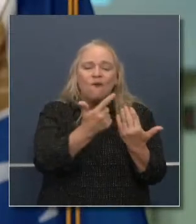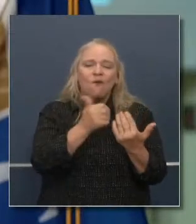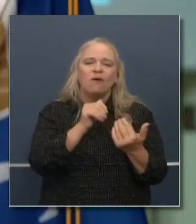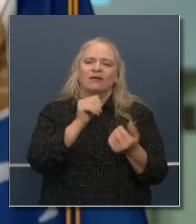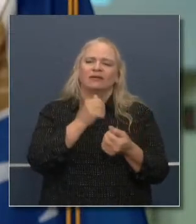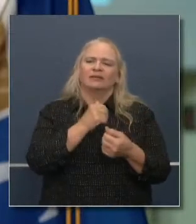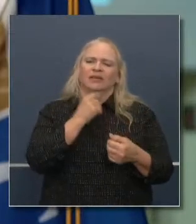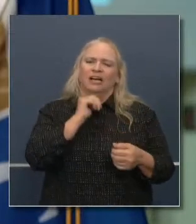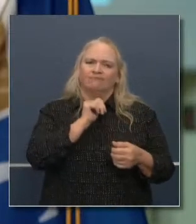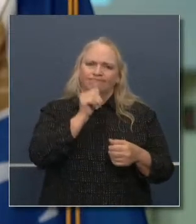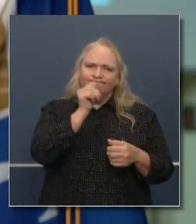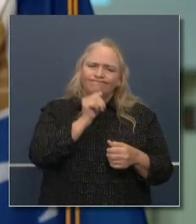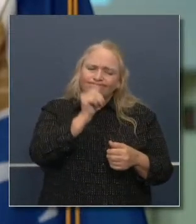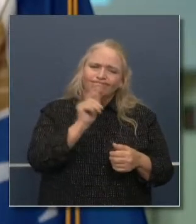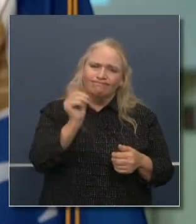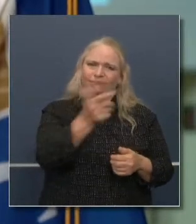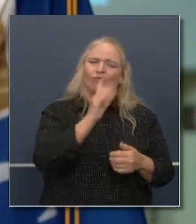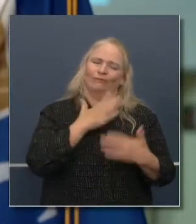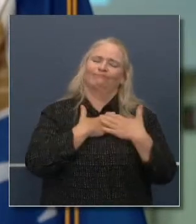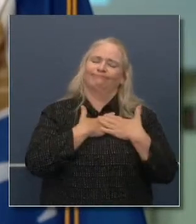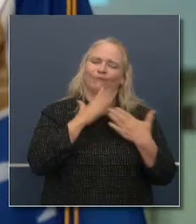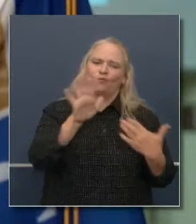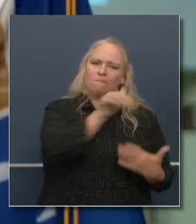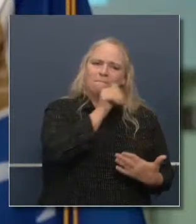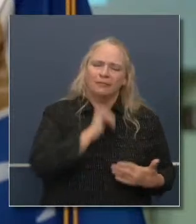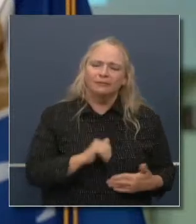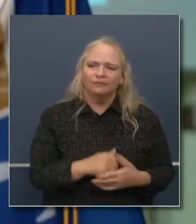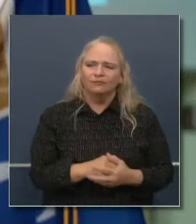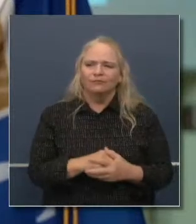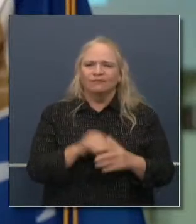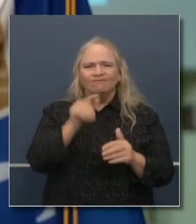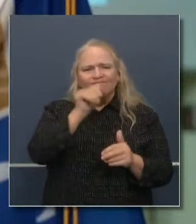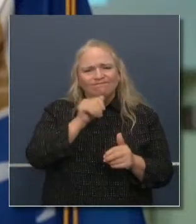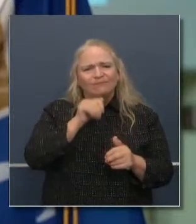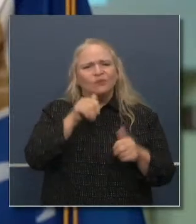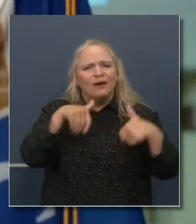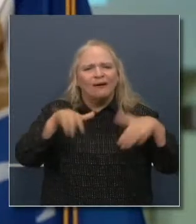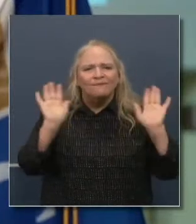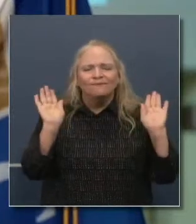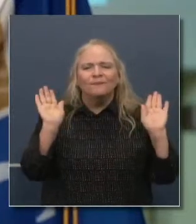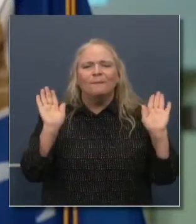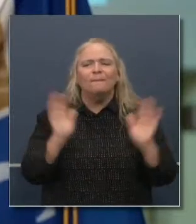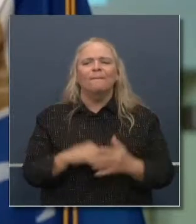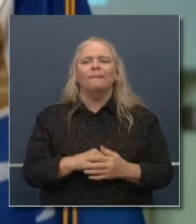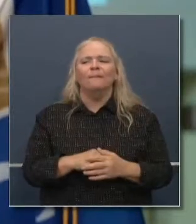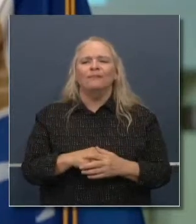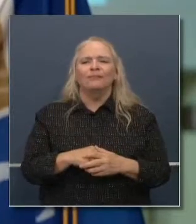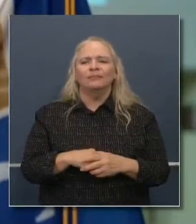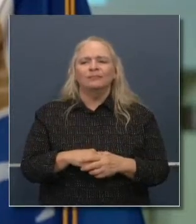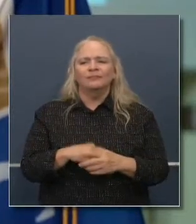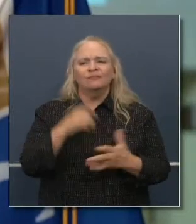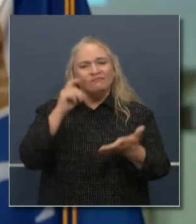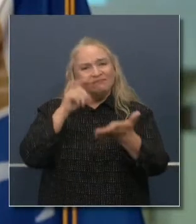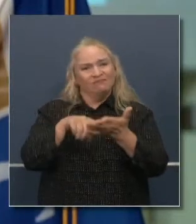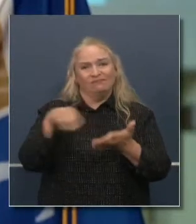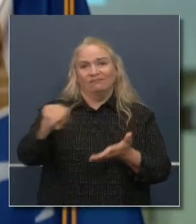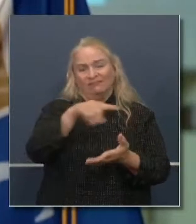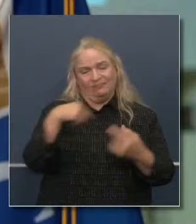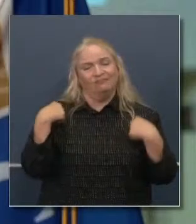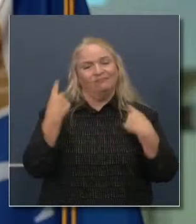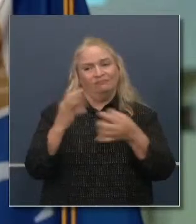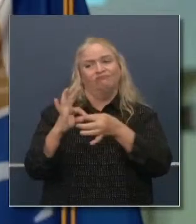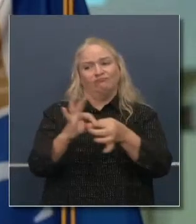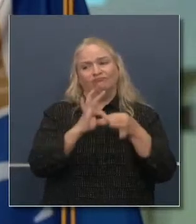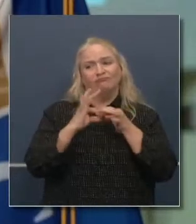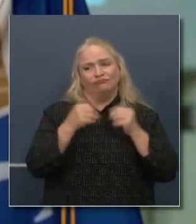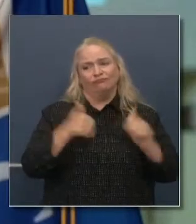perseverance, for your patience, for your recognition, but also our collective reckoning of the virulence of this